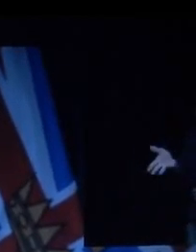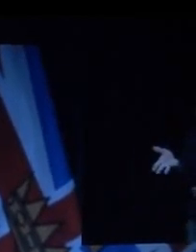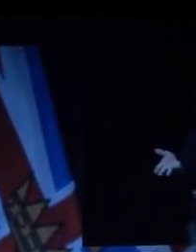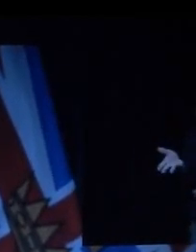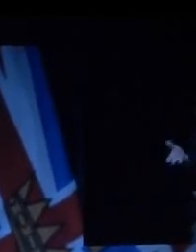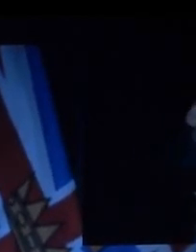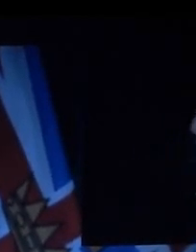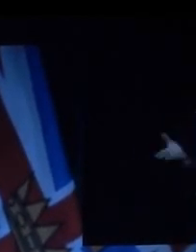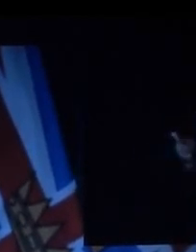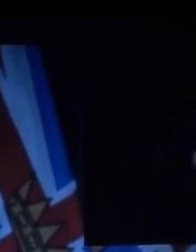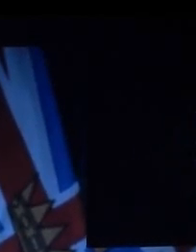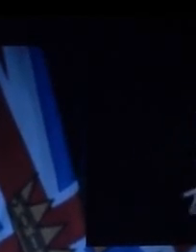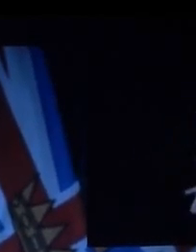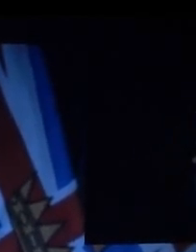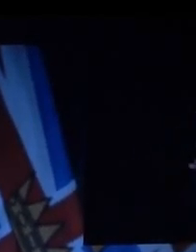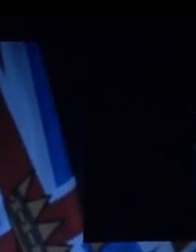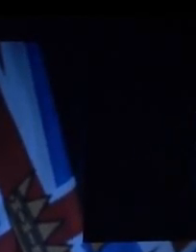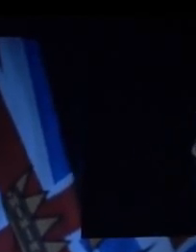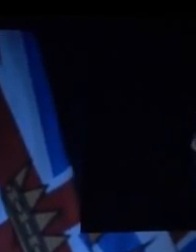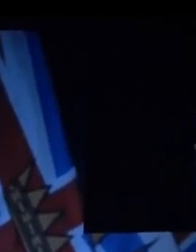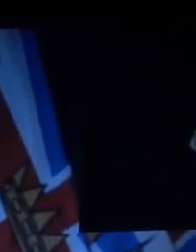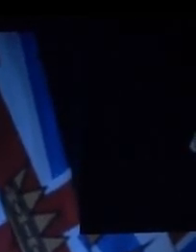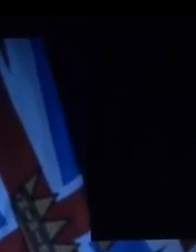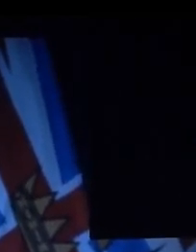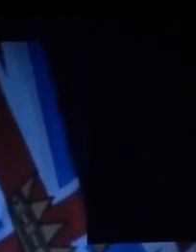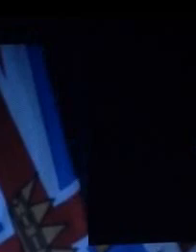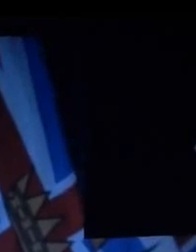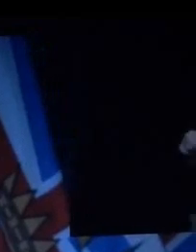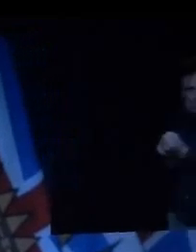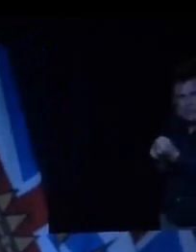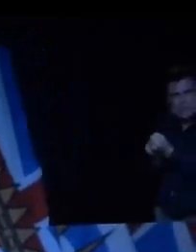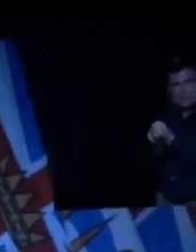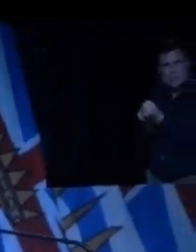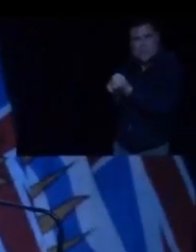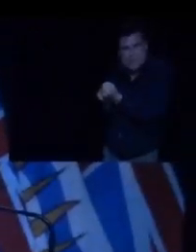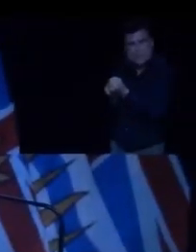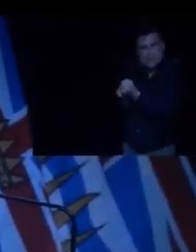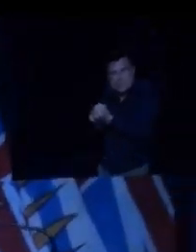supports. We can help you. We know that she's always